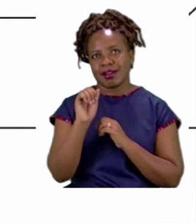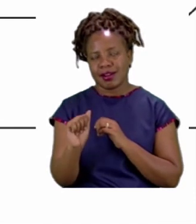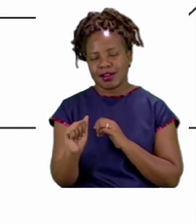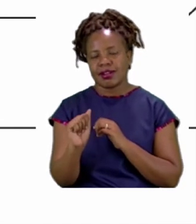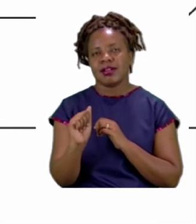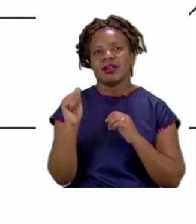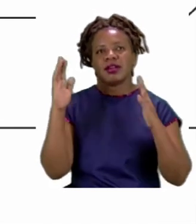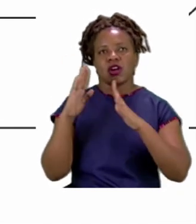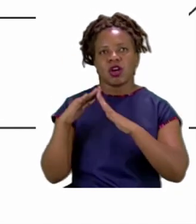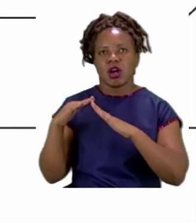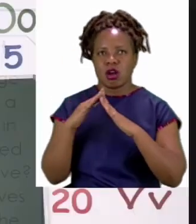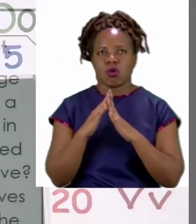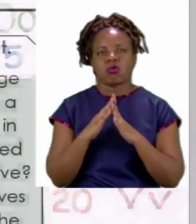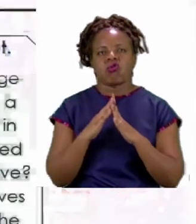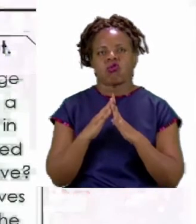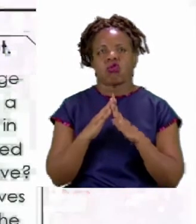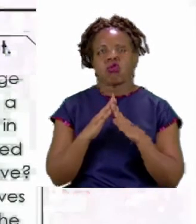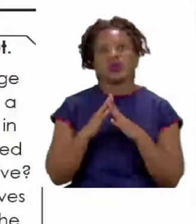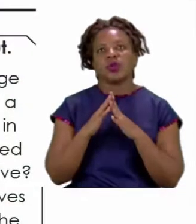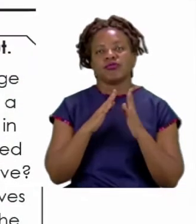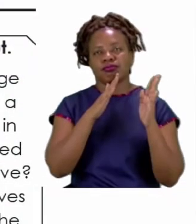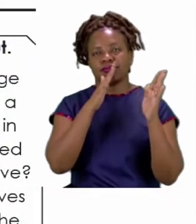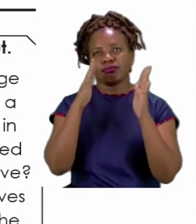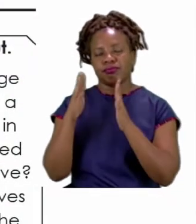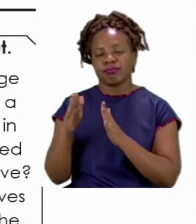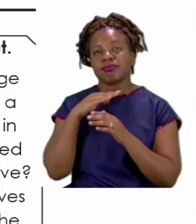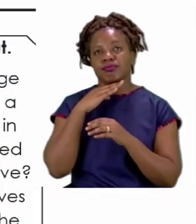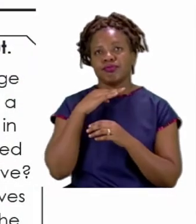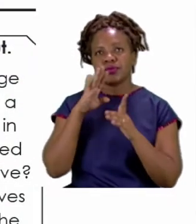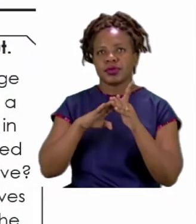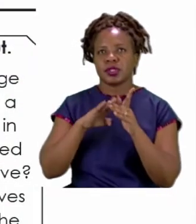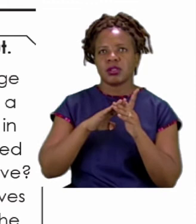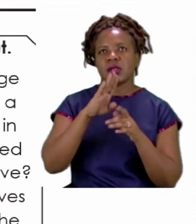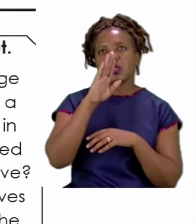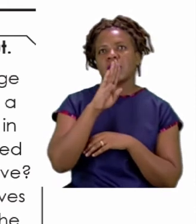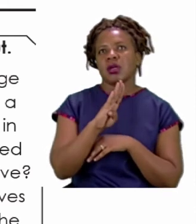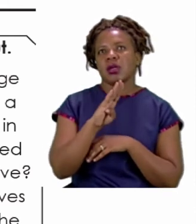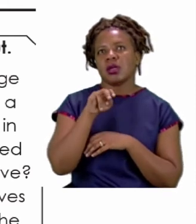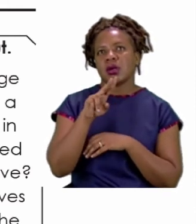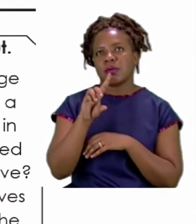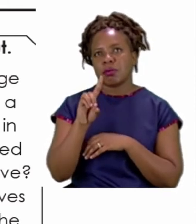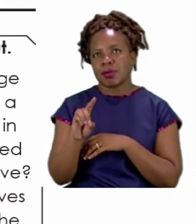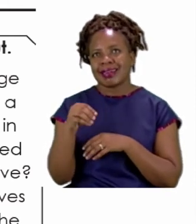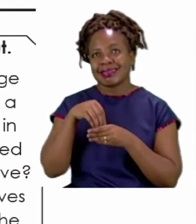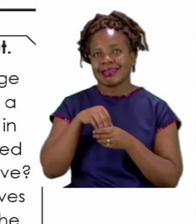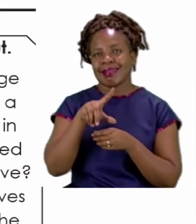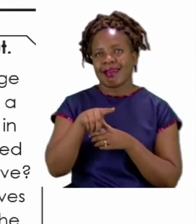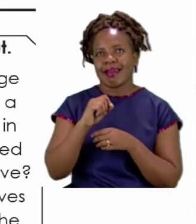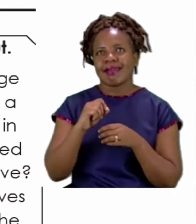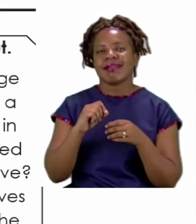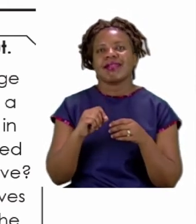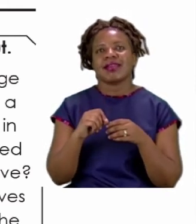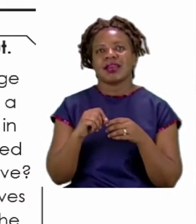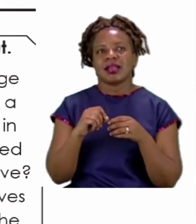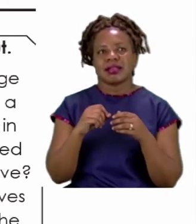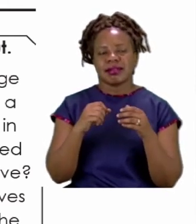clay hut. I'm going to leave you to read this one by yourself. And you are going